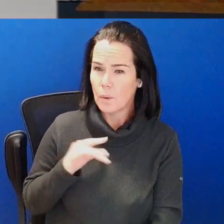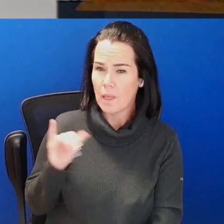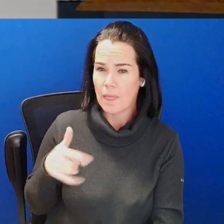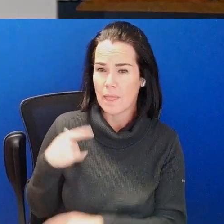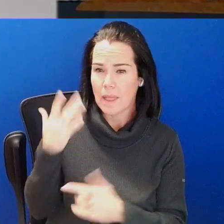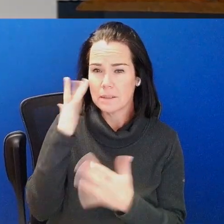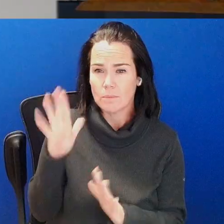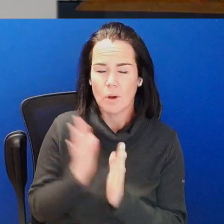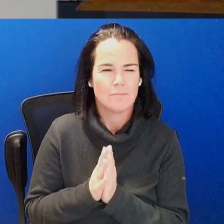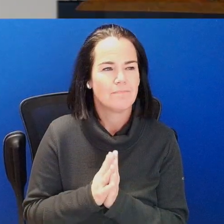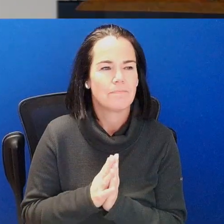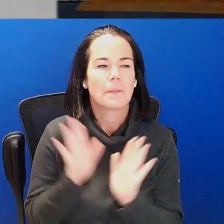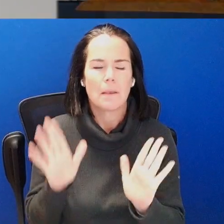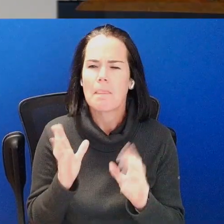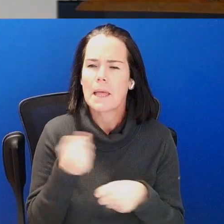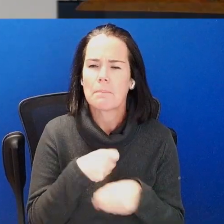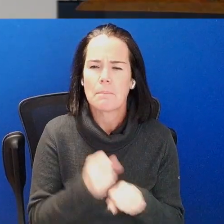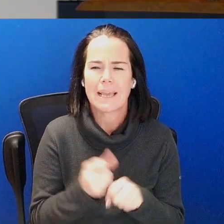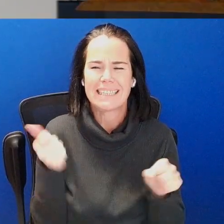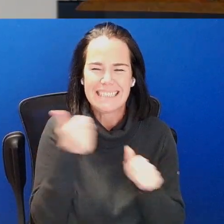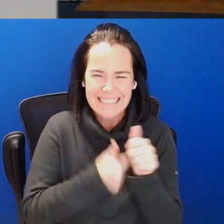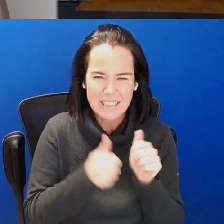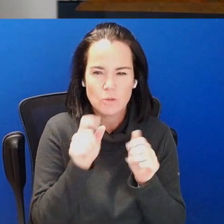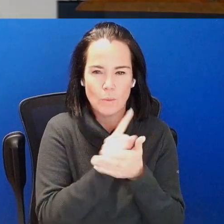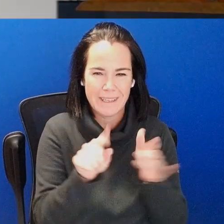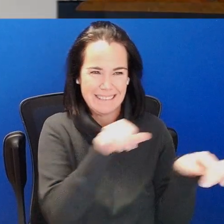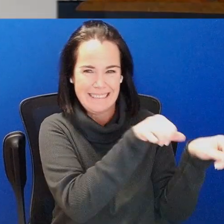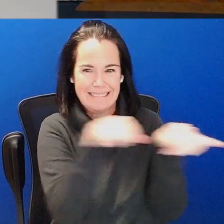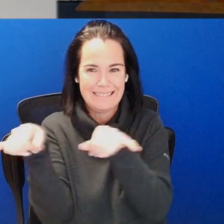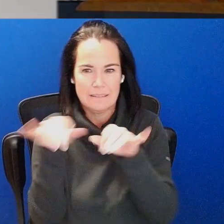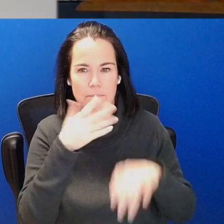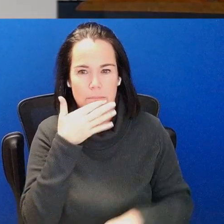Oh, that's smart, Sonia. Okay, let's make each week a theme color.